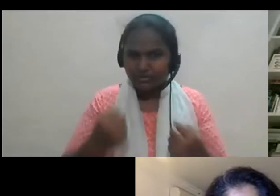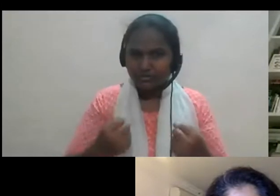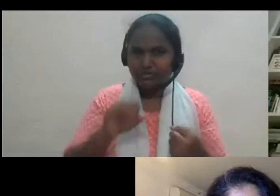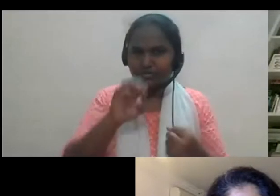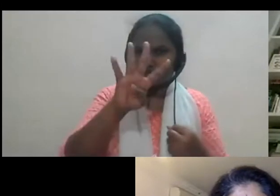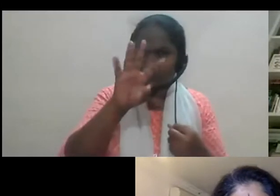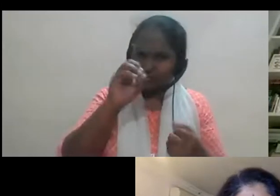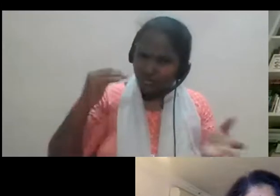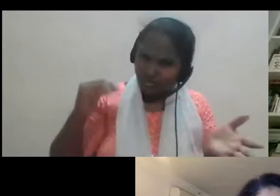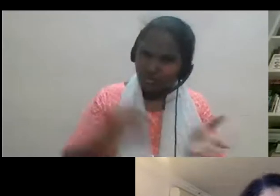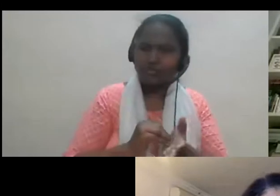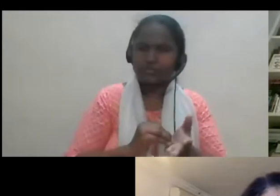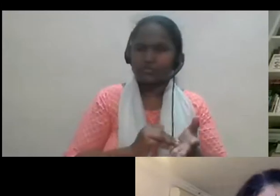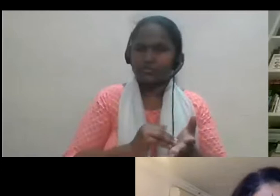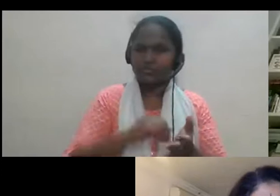40,000